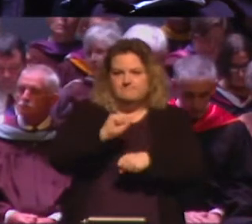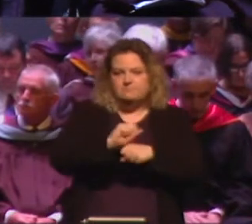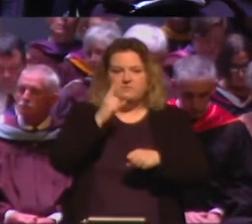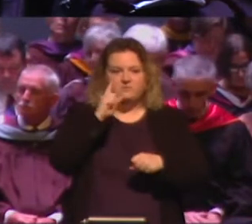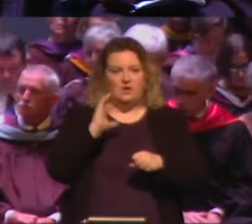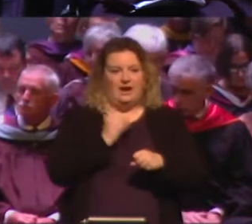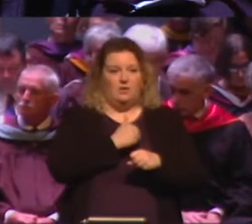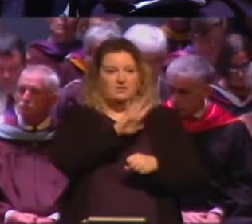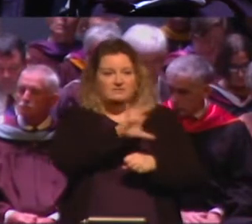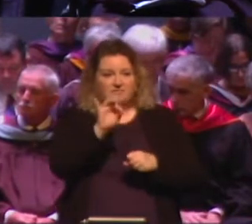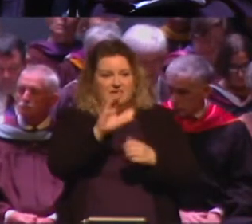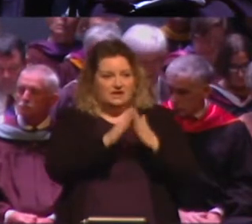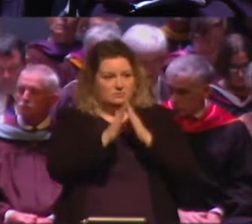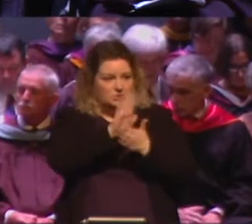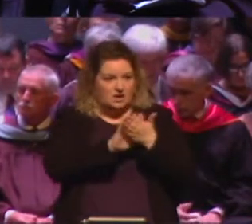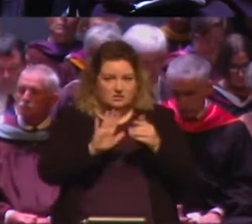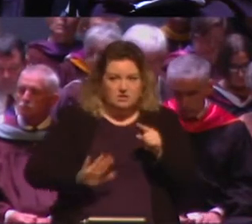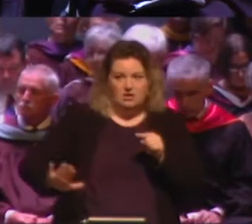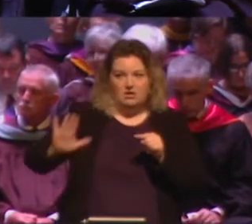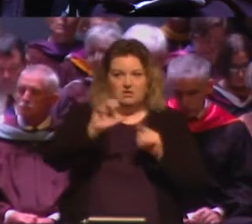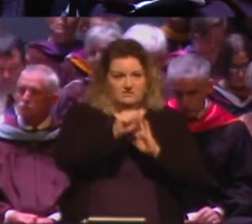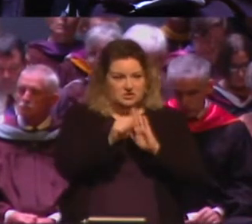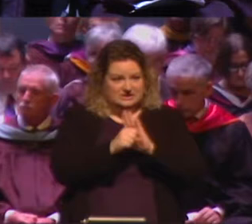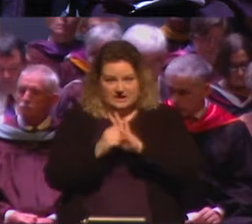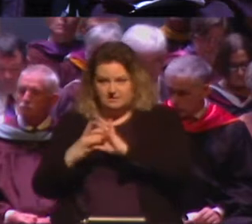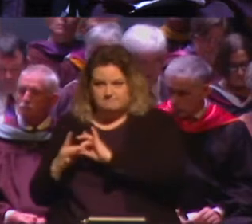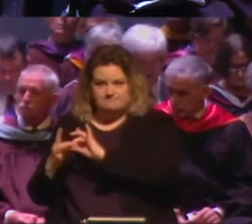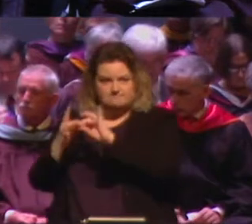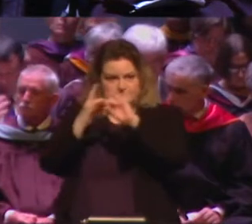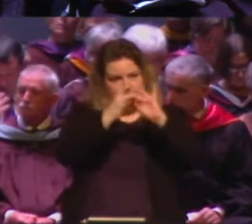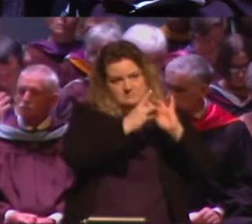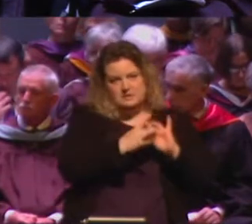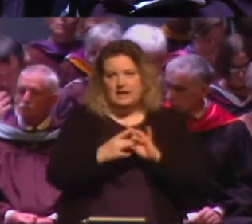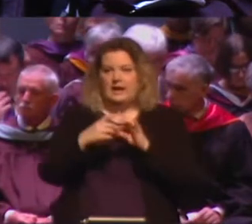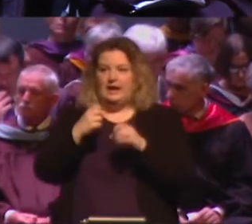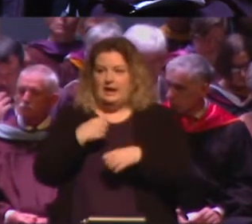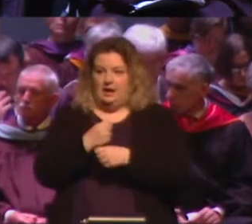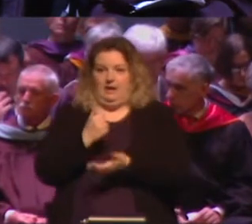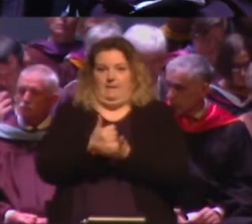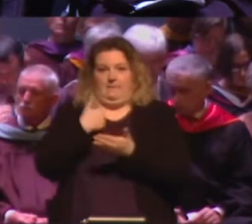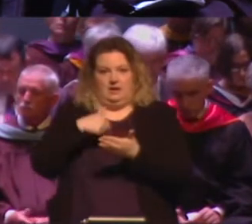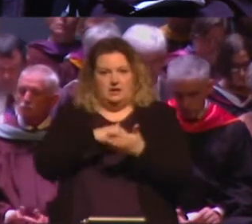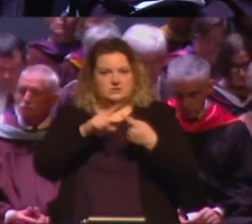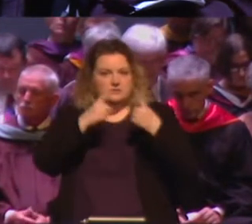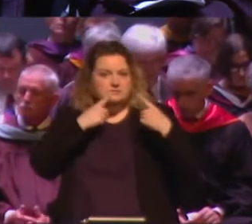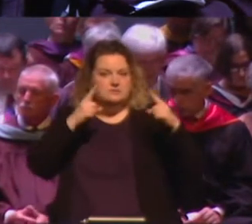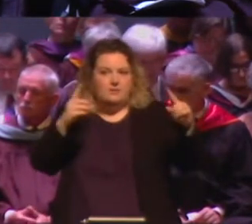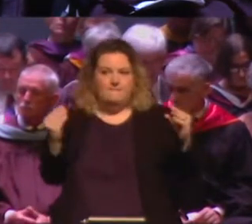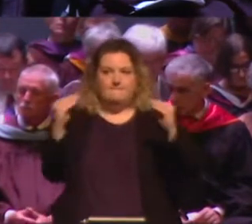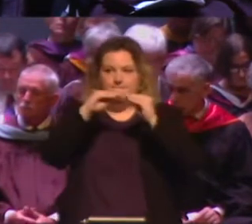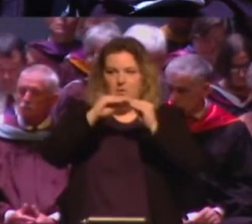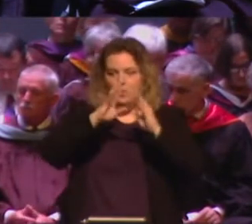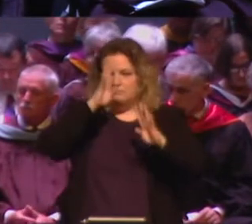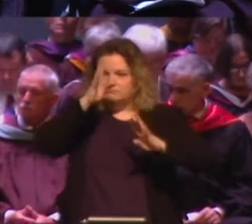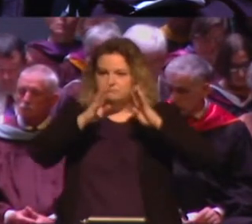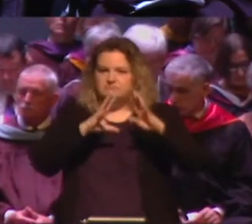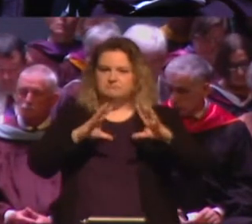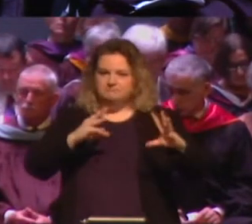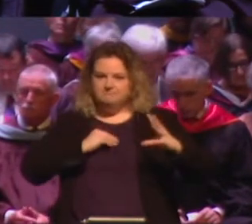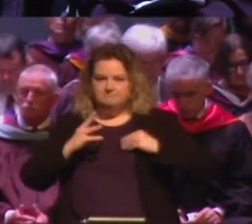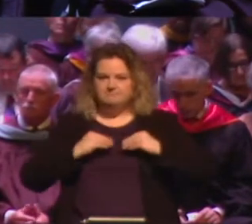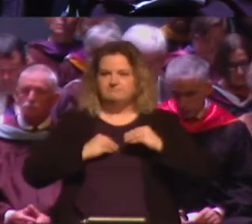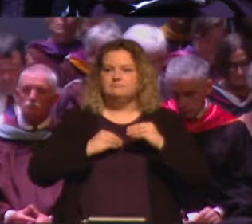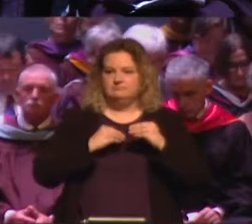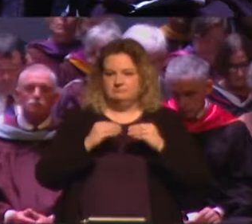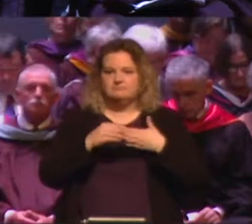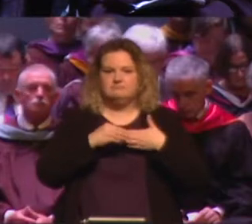colleges in North Carolina. His leadership is helping propel North Carolina community colleges to a new level of innovation and acceptance.